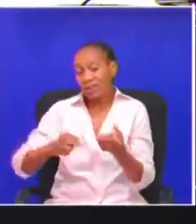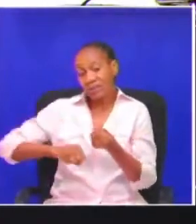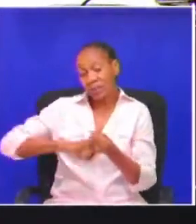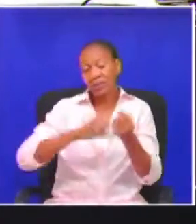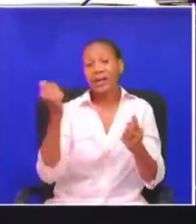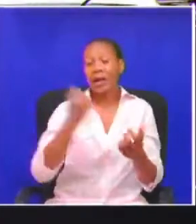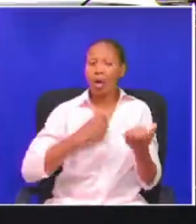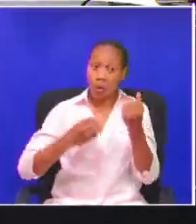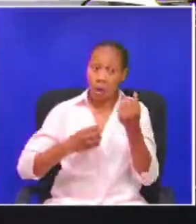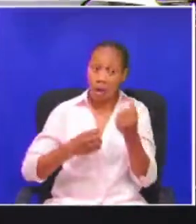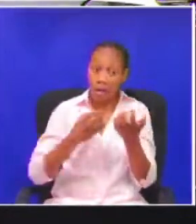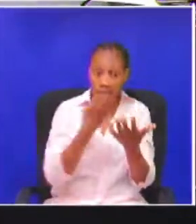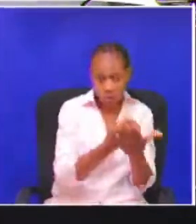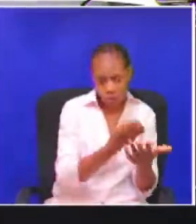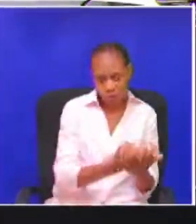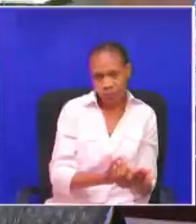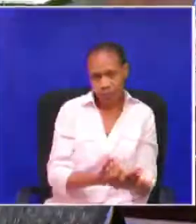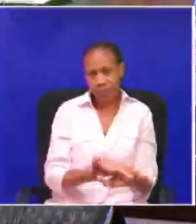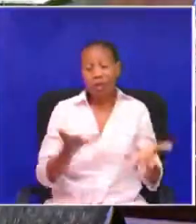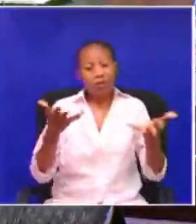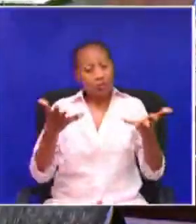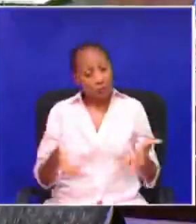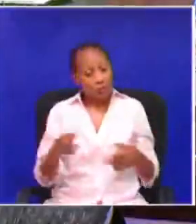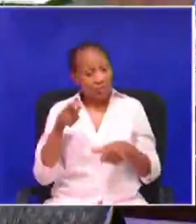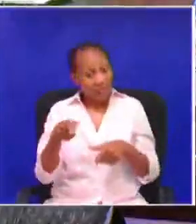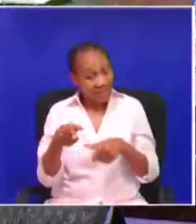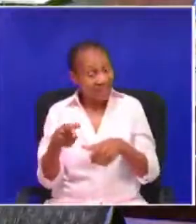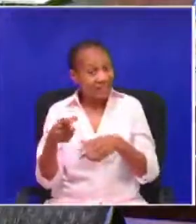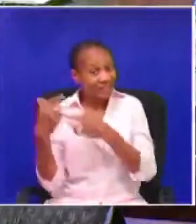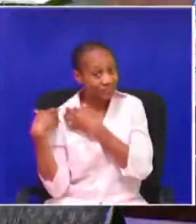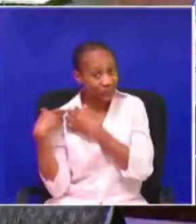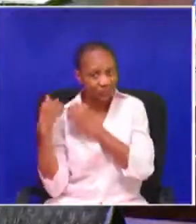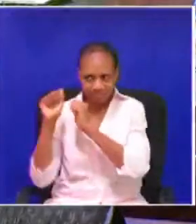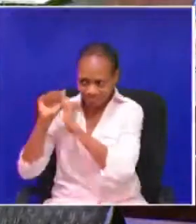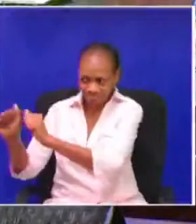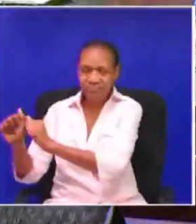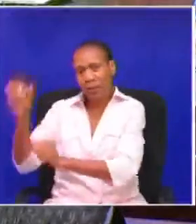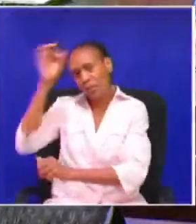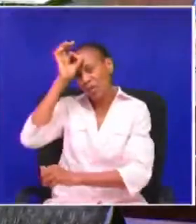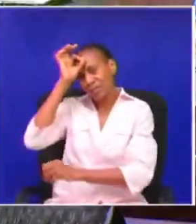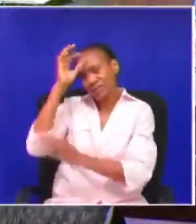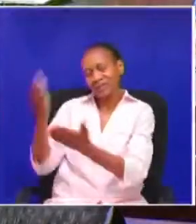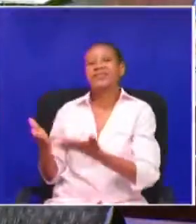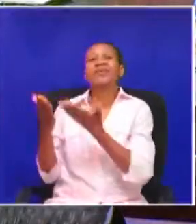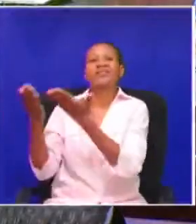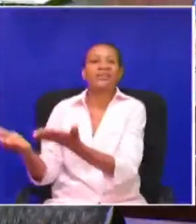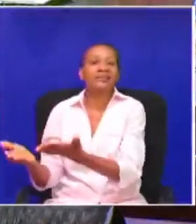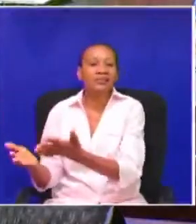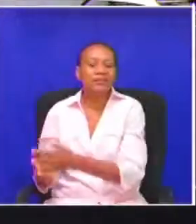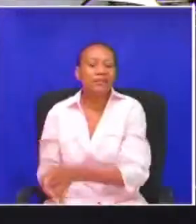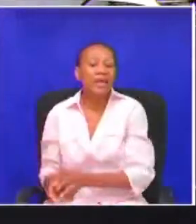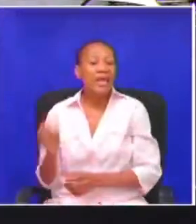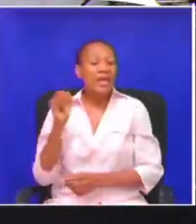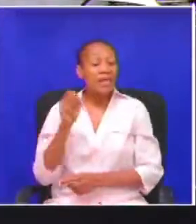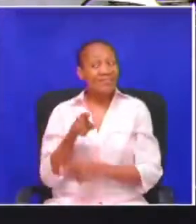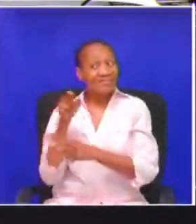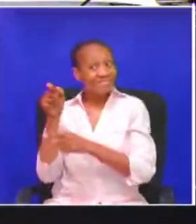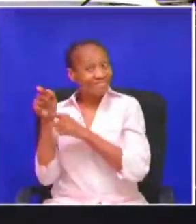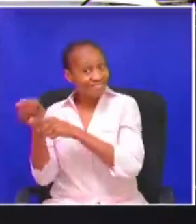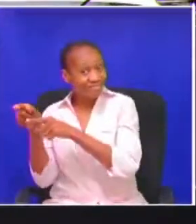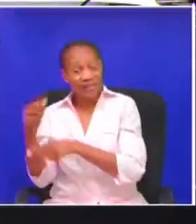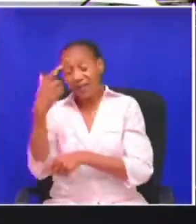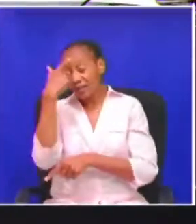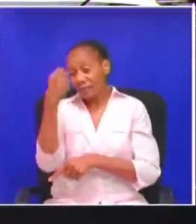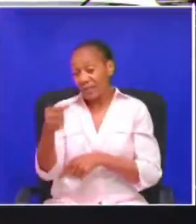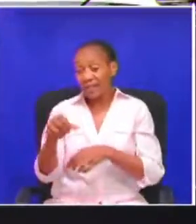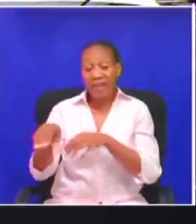forward. And this is the task of the South African police. And where they believe that action